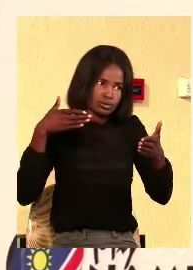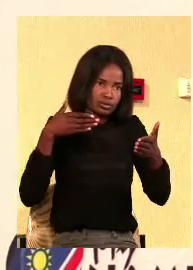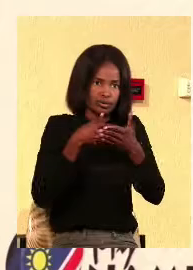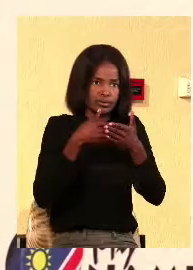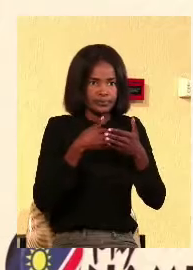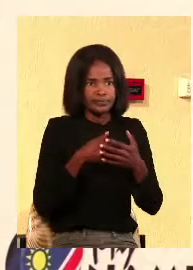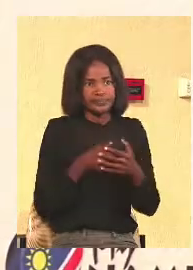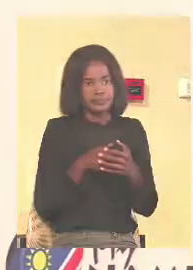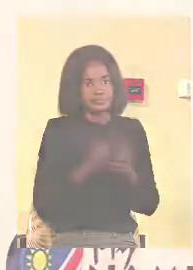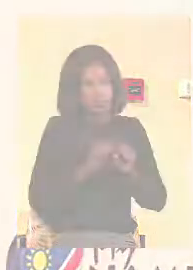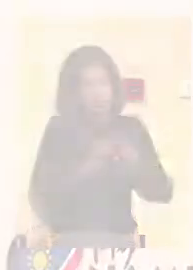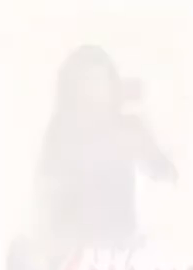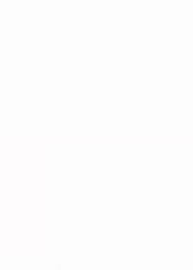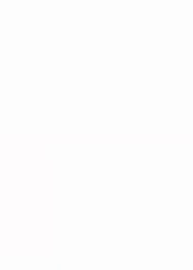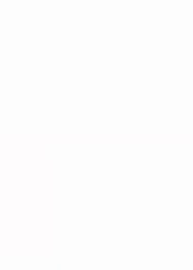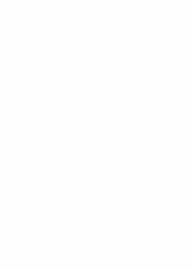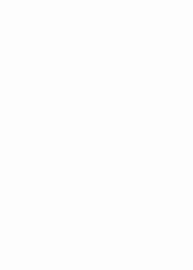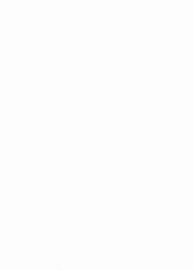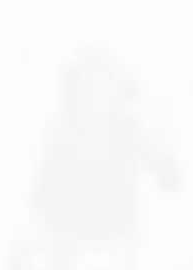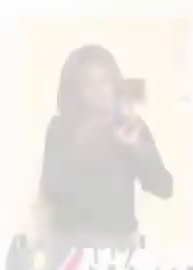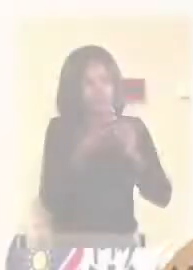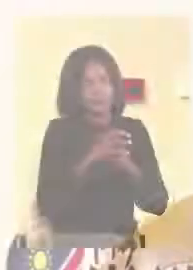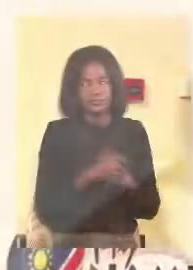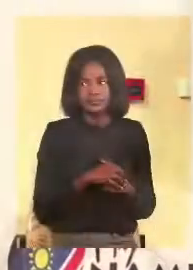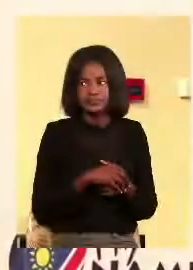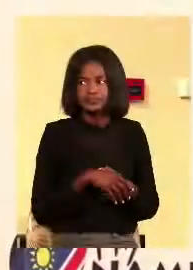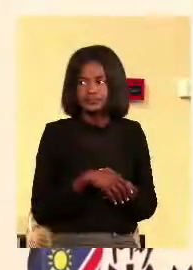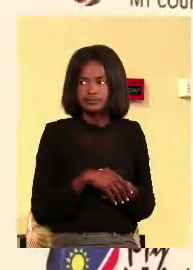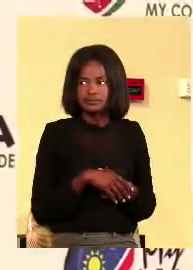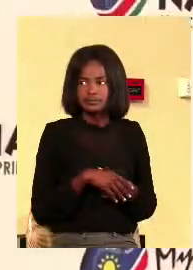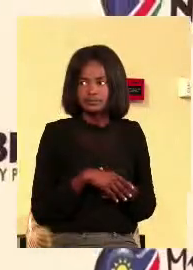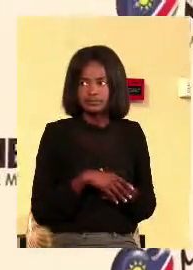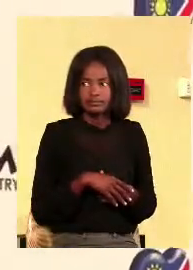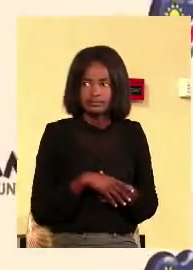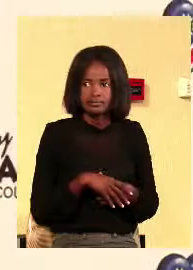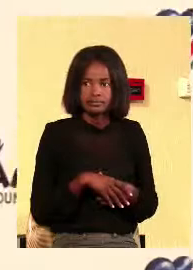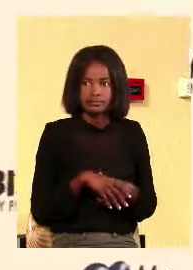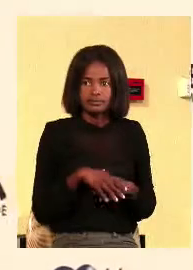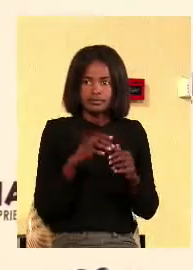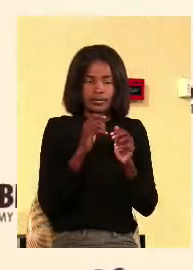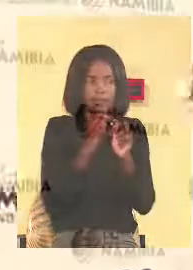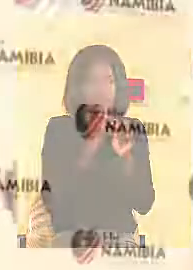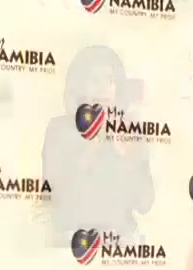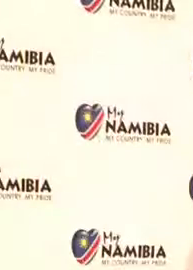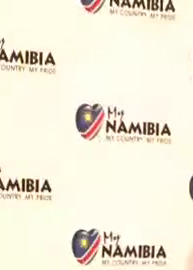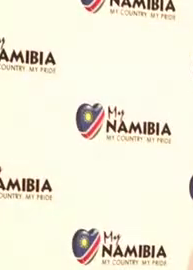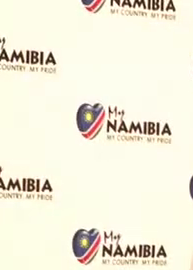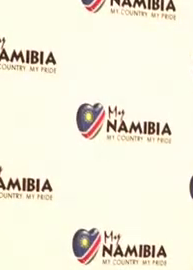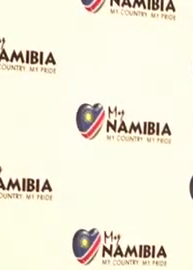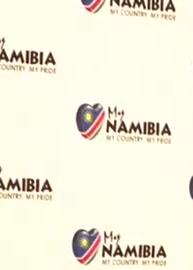possible. Thank you. I am going to invite the journalist.